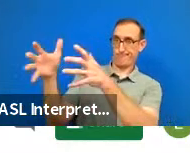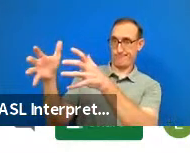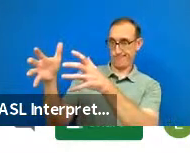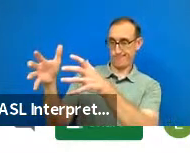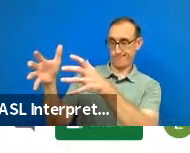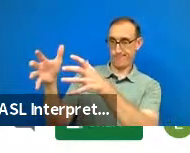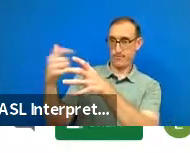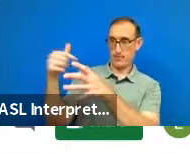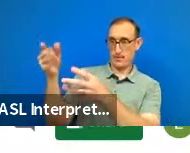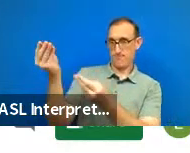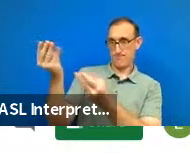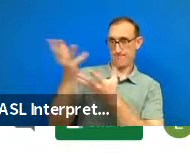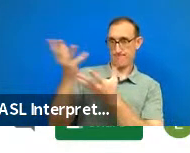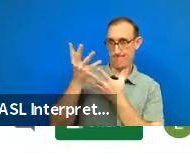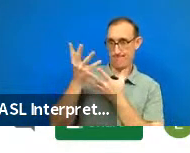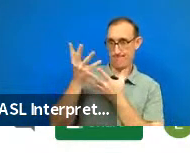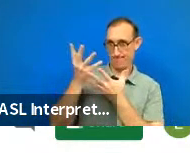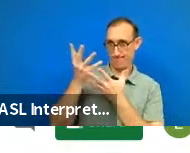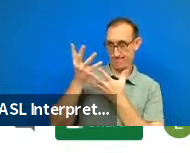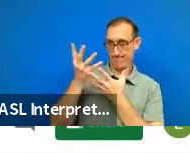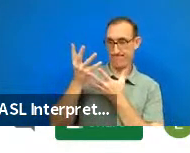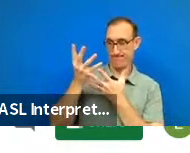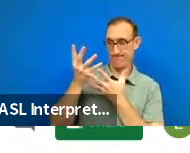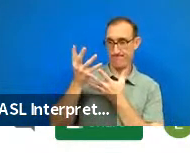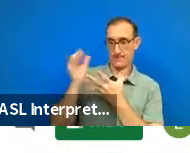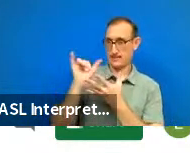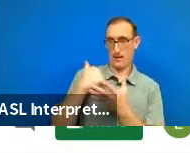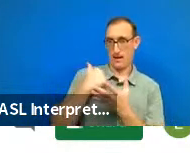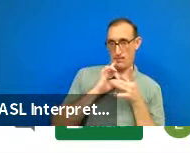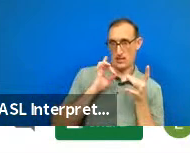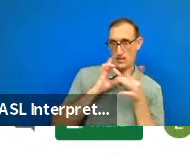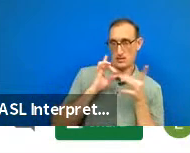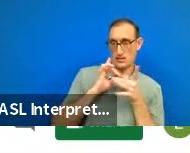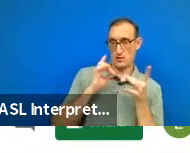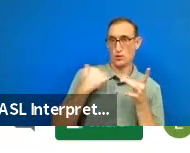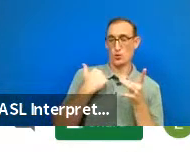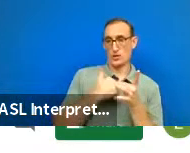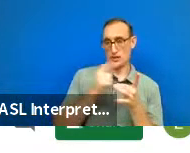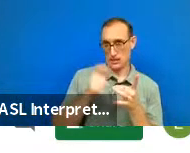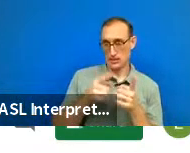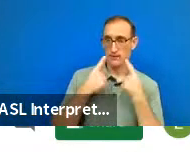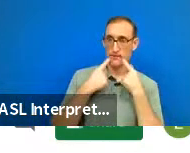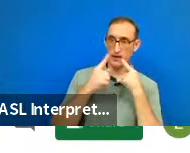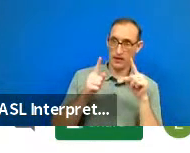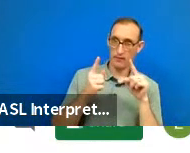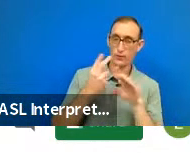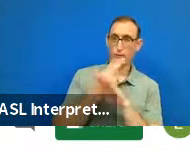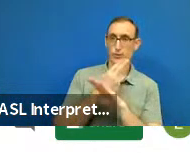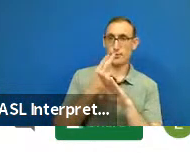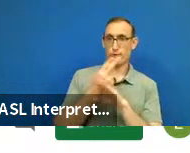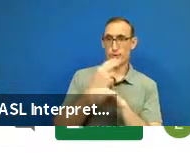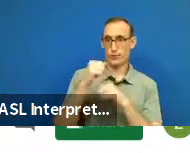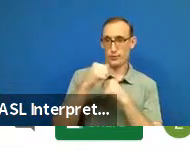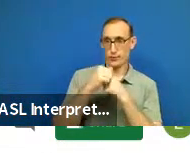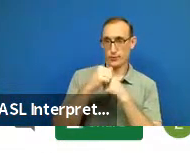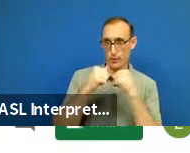I said was that we need to effectively utilize the structure that we have in